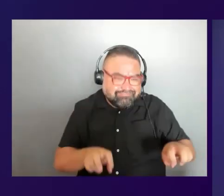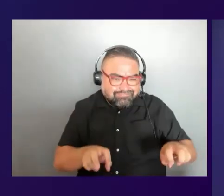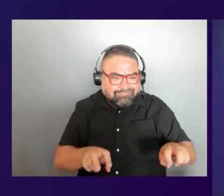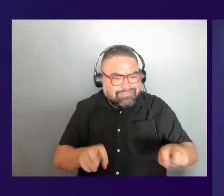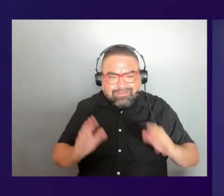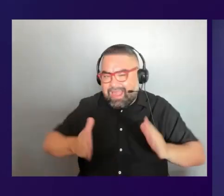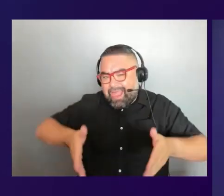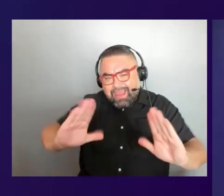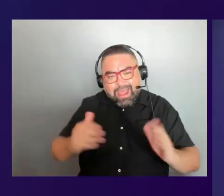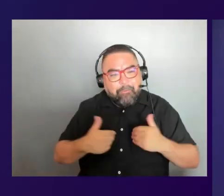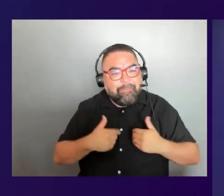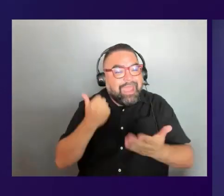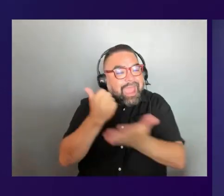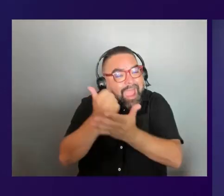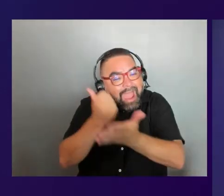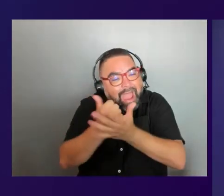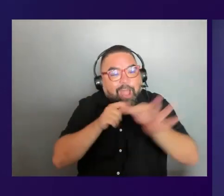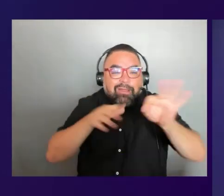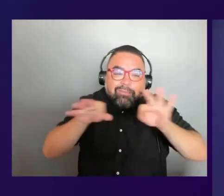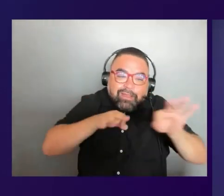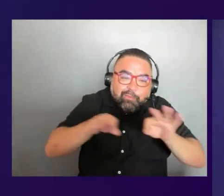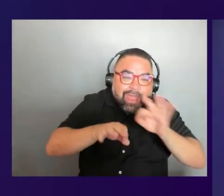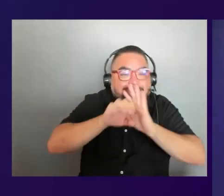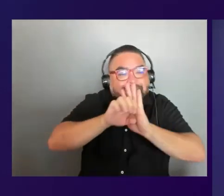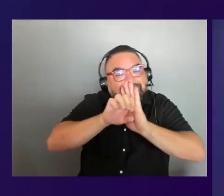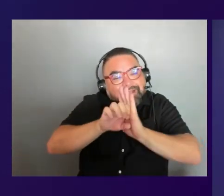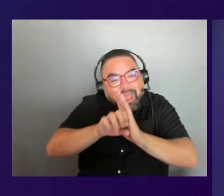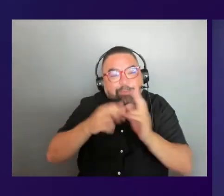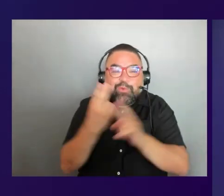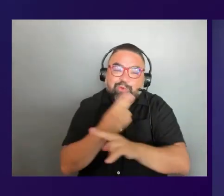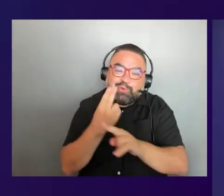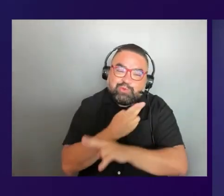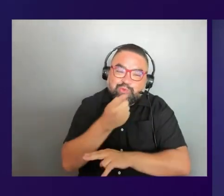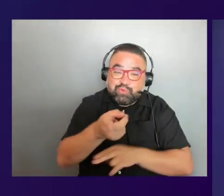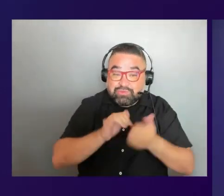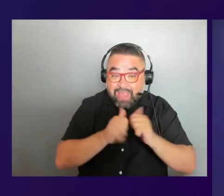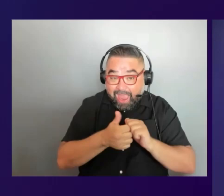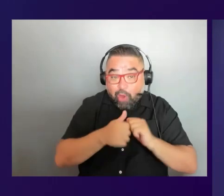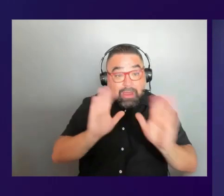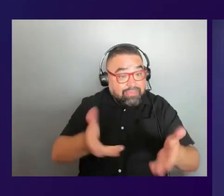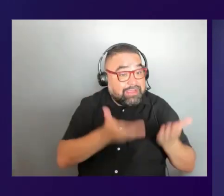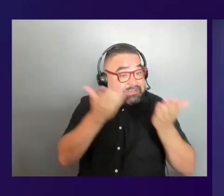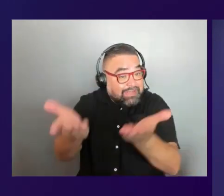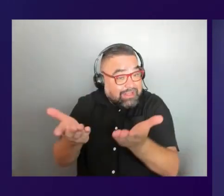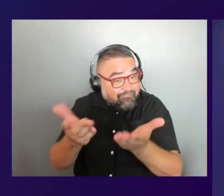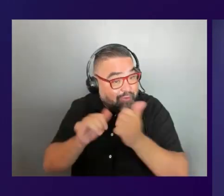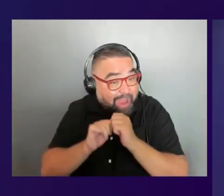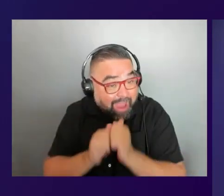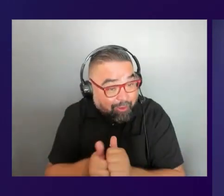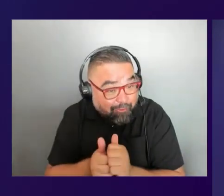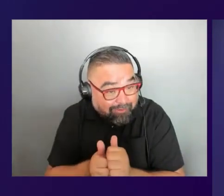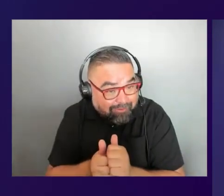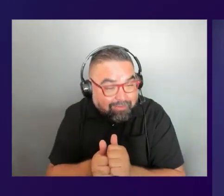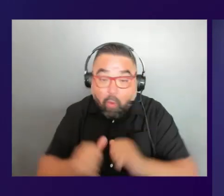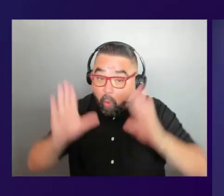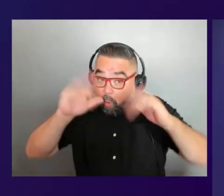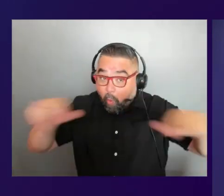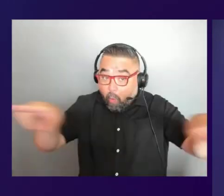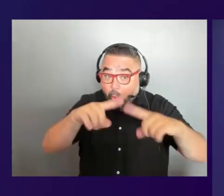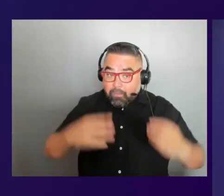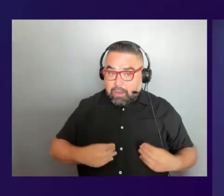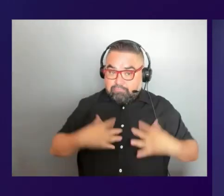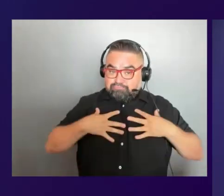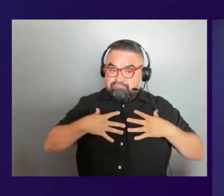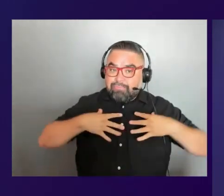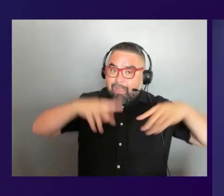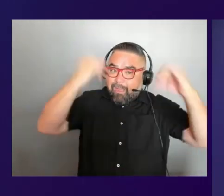out with some of the examples of how that we can use this and how we can deliver it. And I hope that we gave you some ideas that you can use on